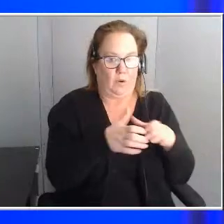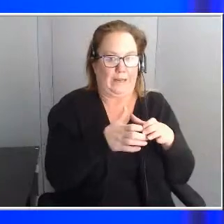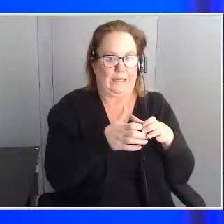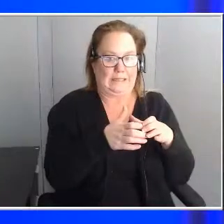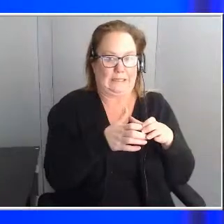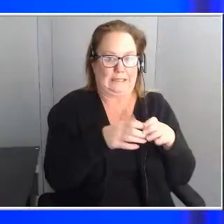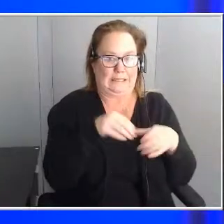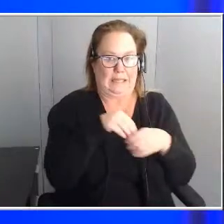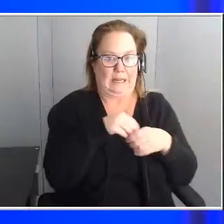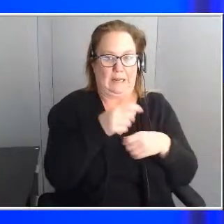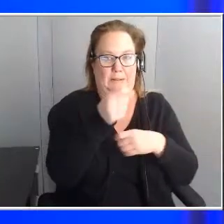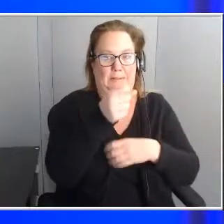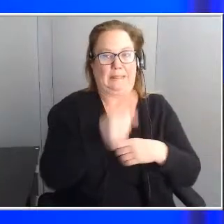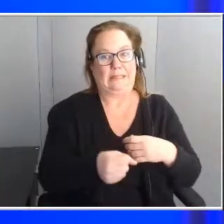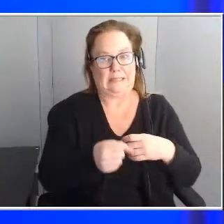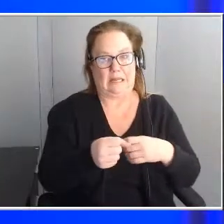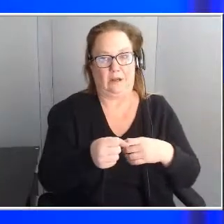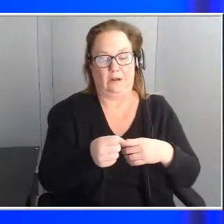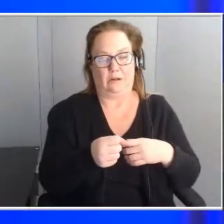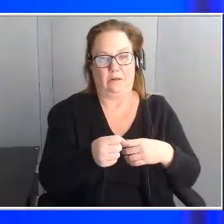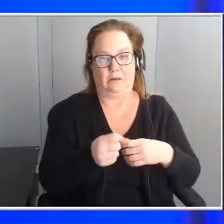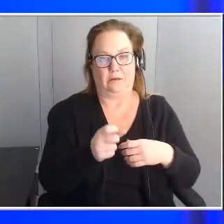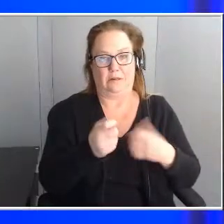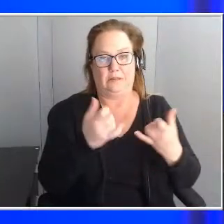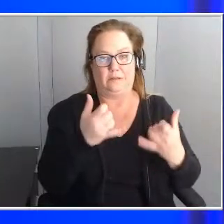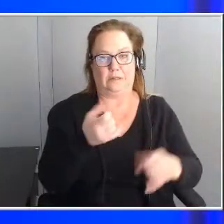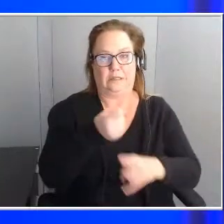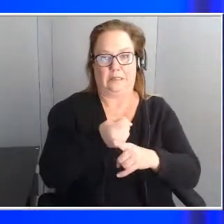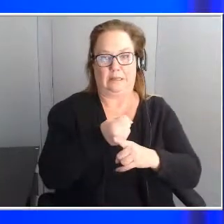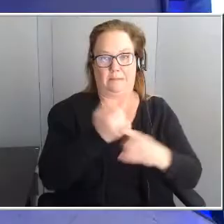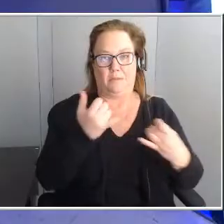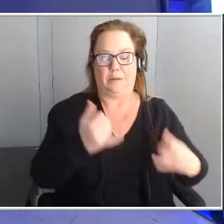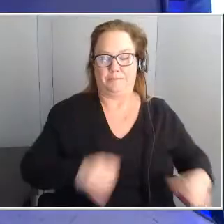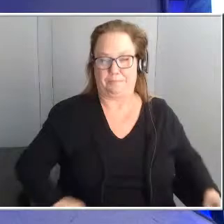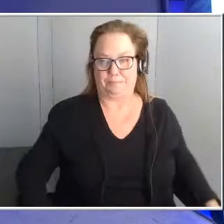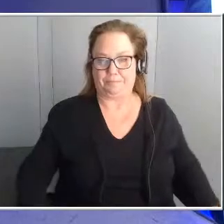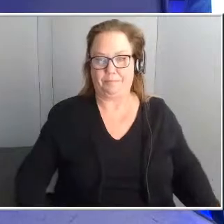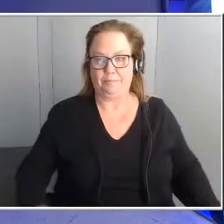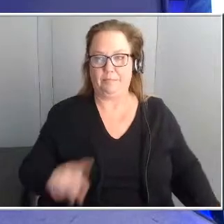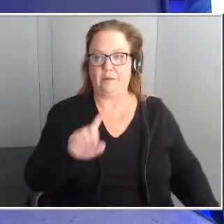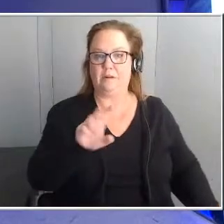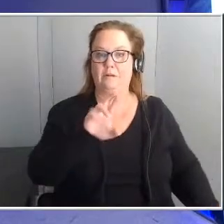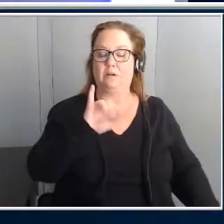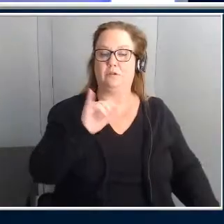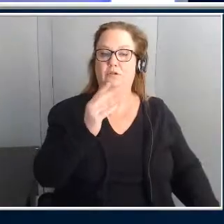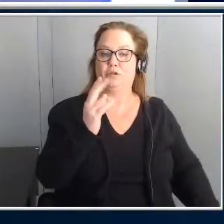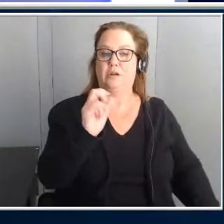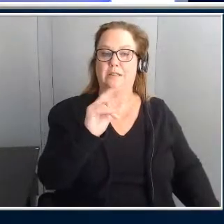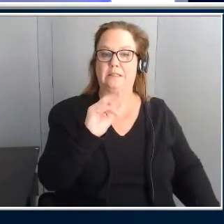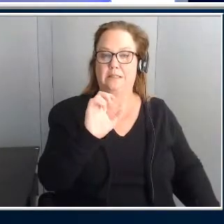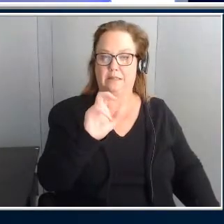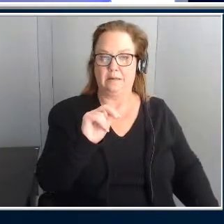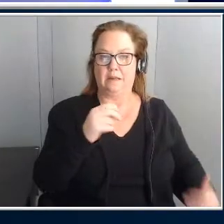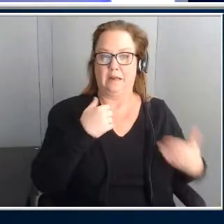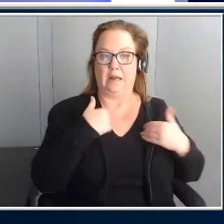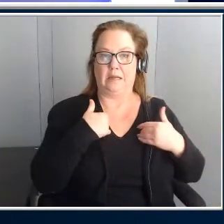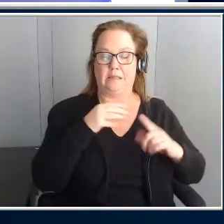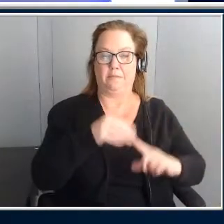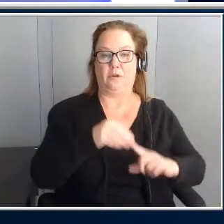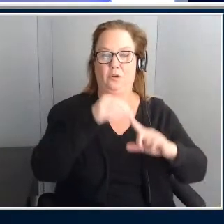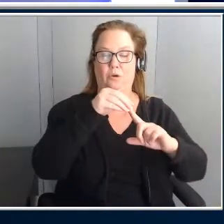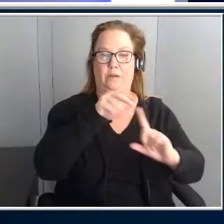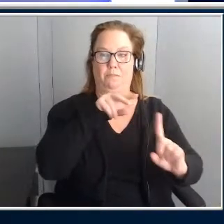the South is where it's at right at the moment. I want to bring in Dr. Johnson, because Dr. Johnson has some really unique insight on